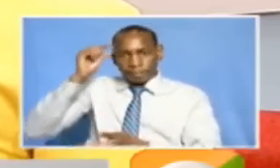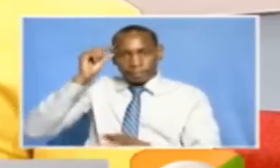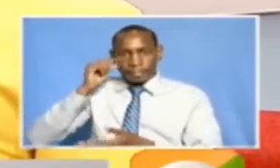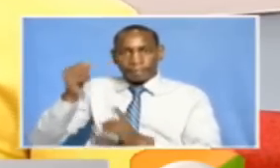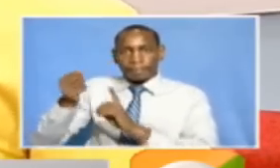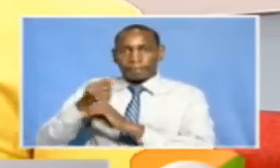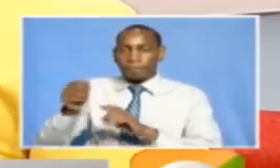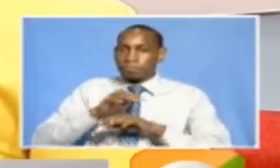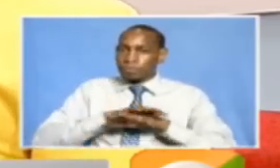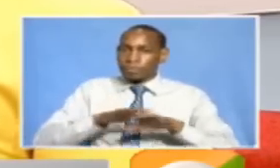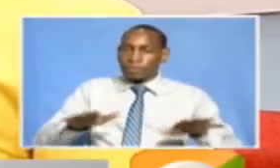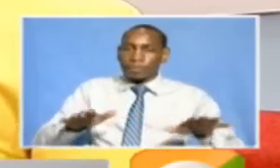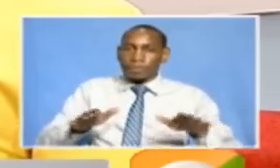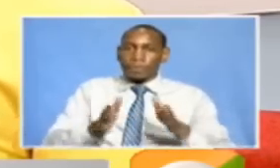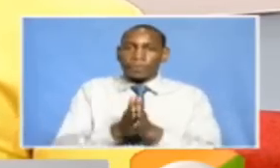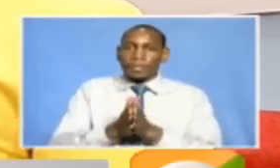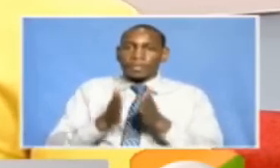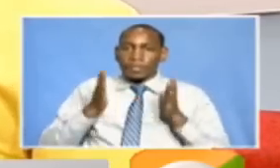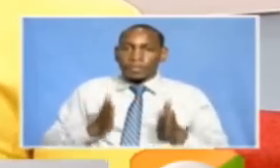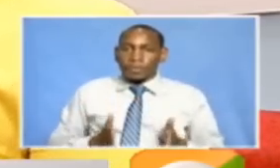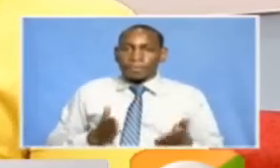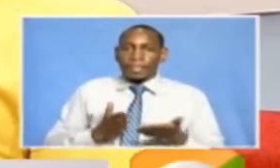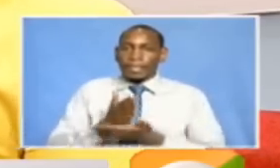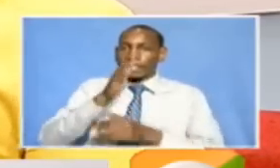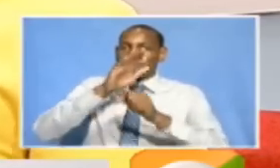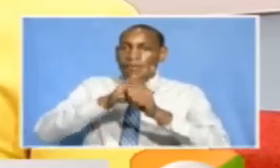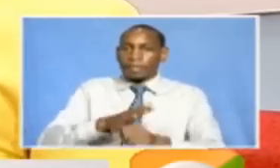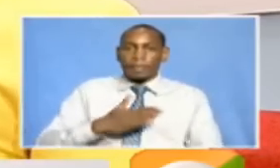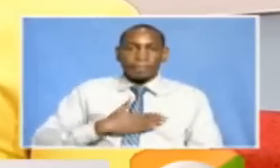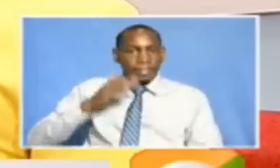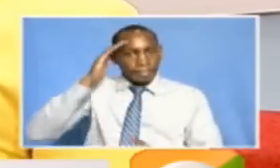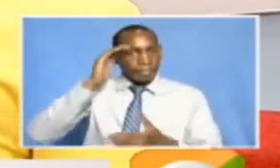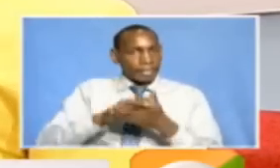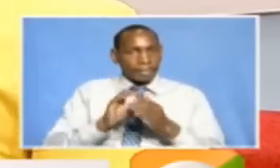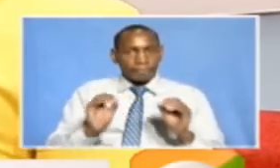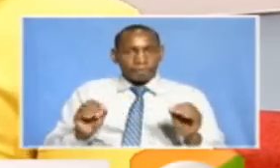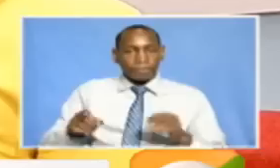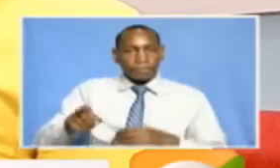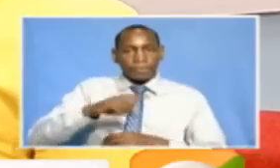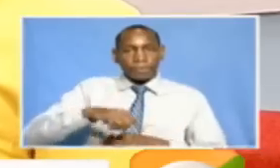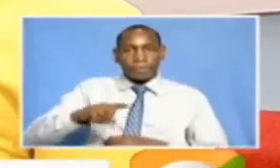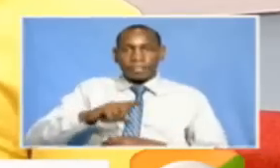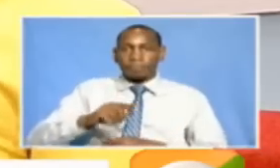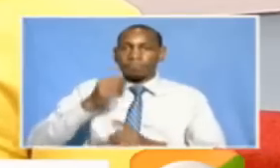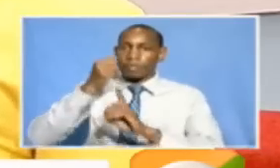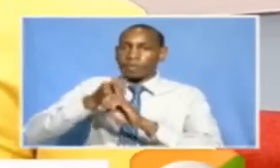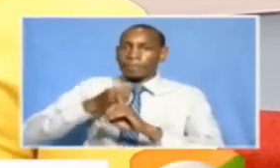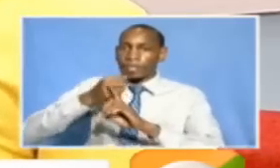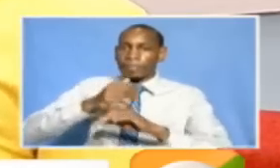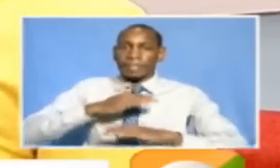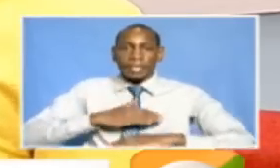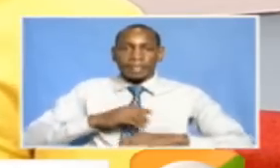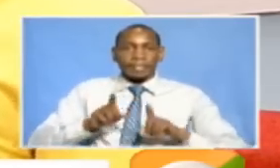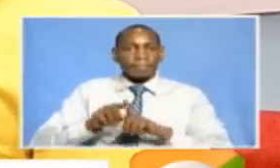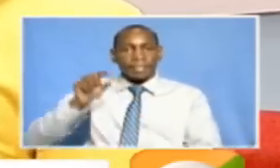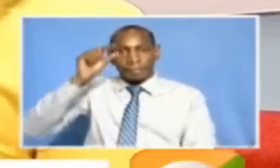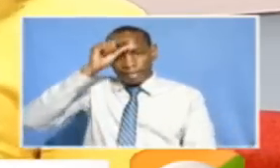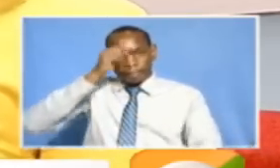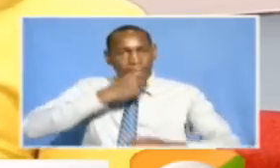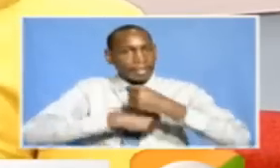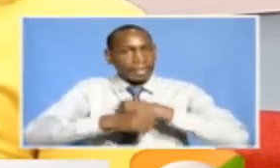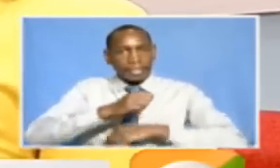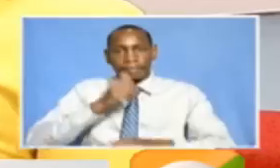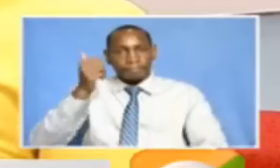also tolerated human rights violation. I do not believe we are angry enough, and even the state is not very